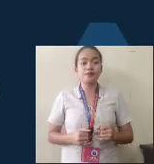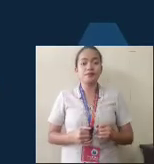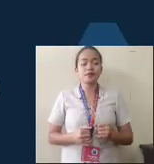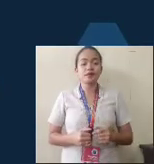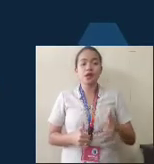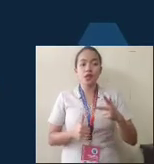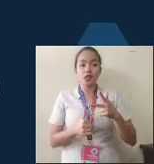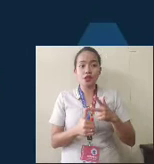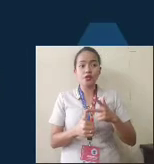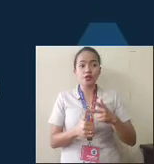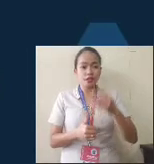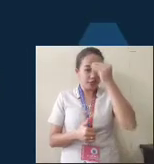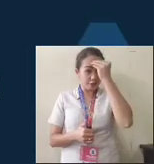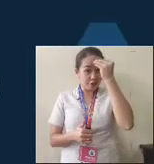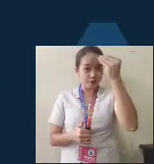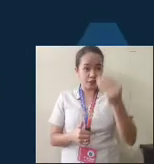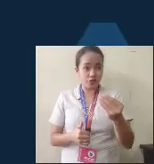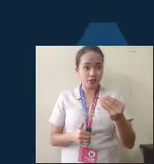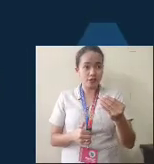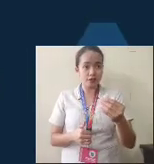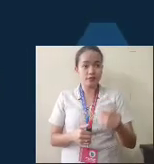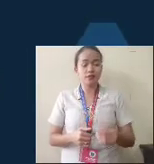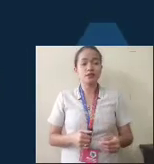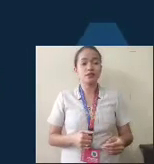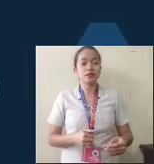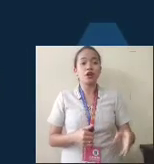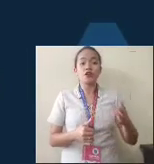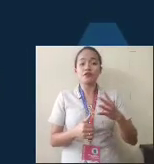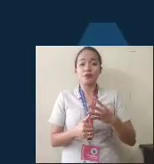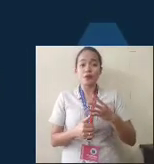of information.